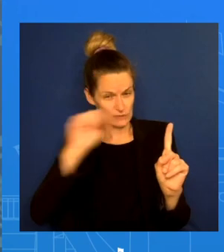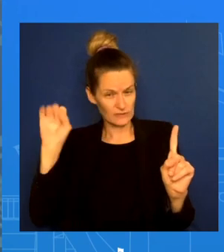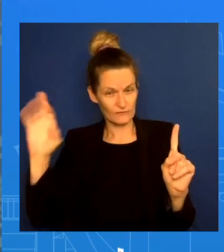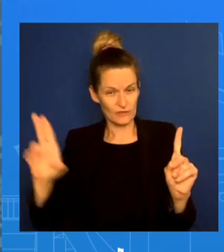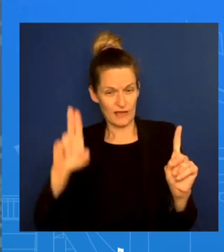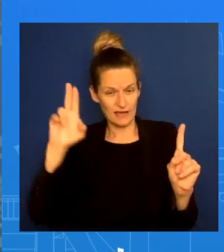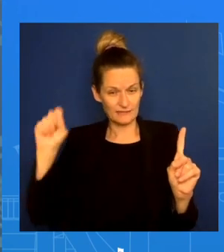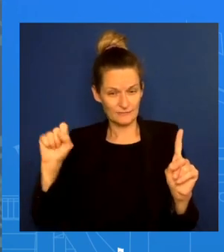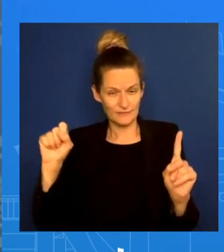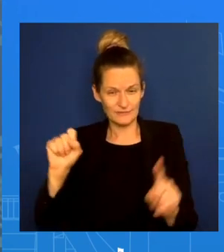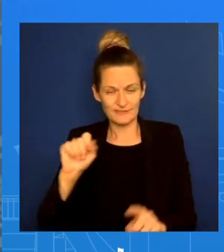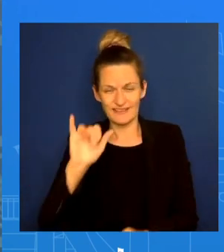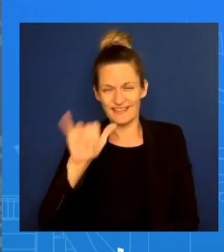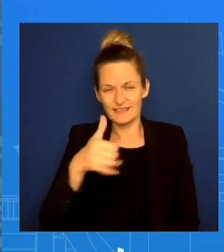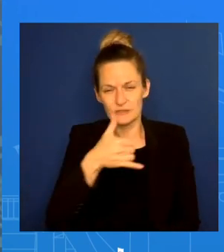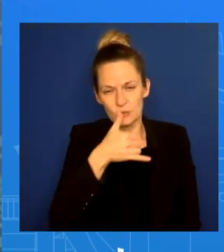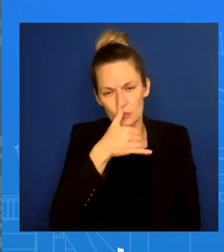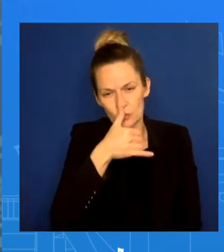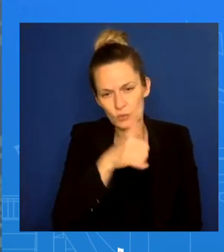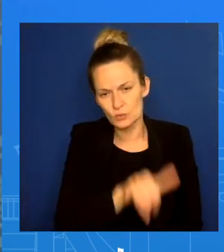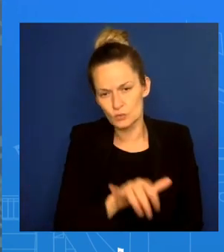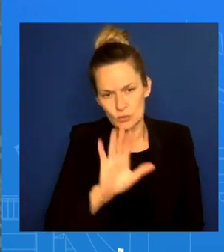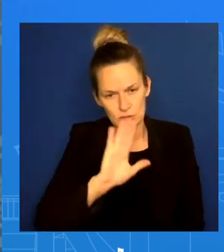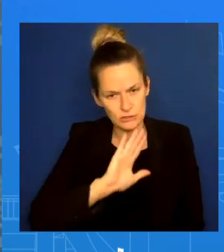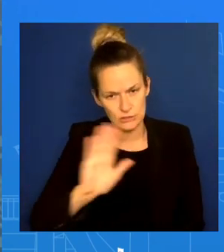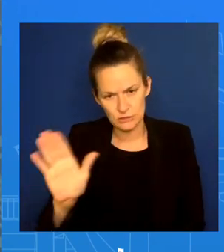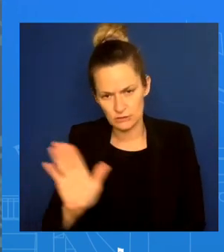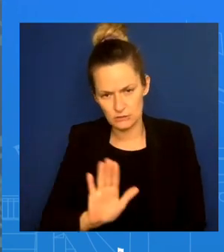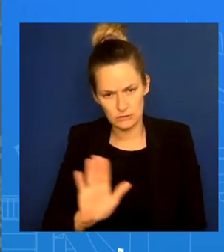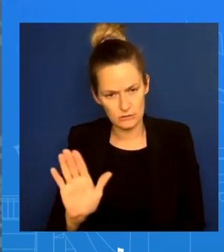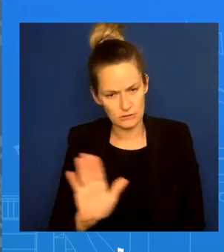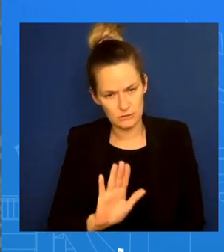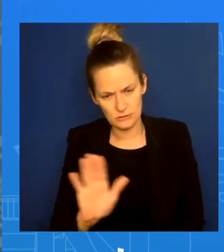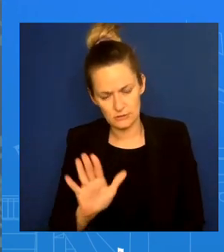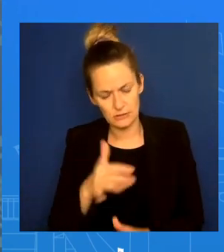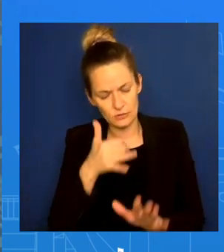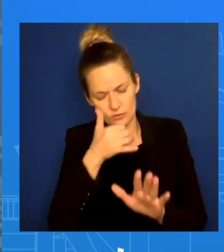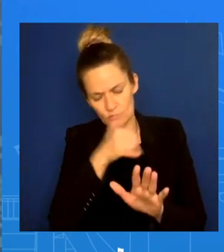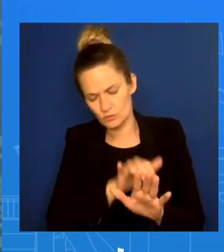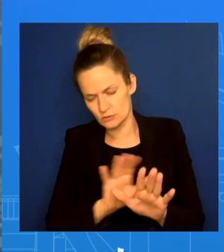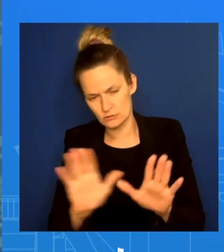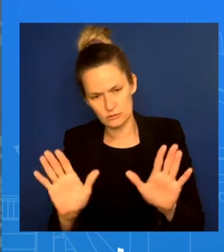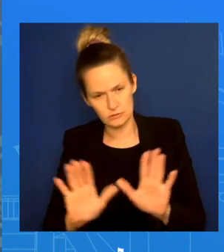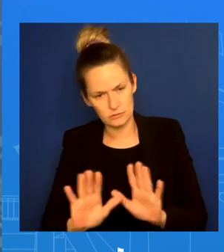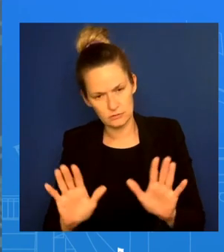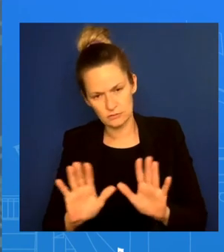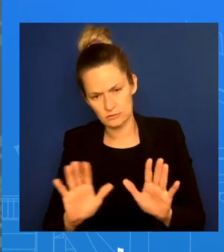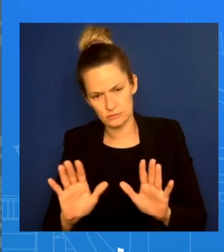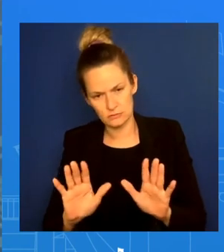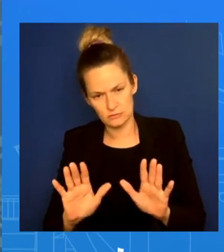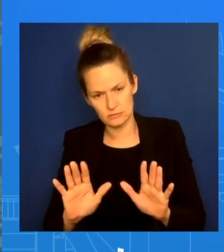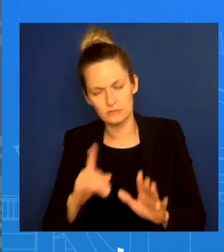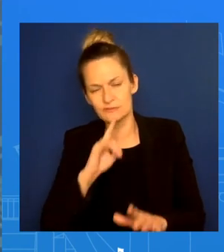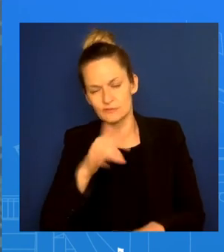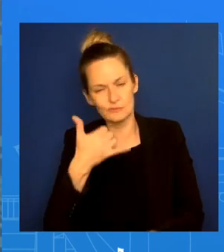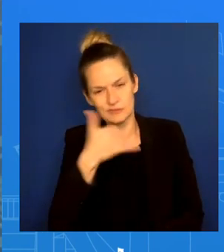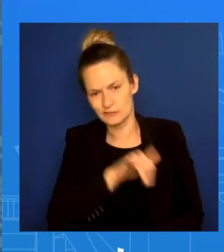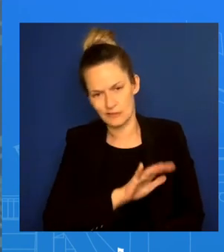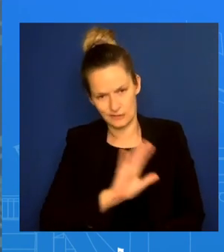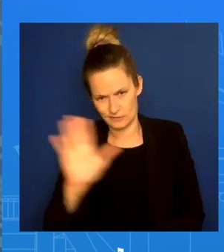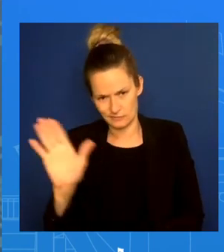it, and it should be treated as the ridiculous idea that it is. Admiral, I have a question just